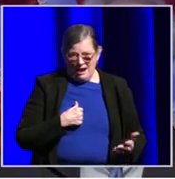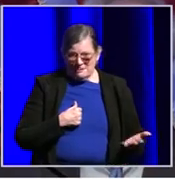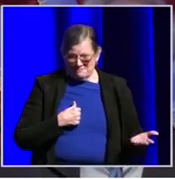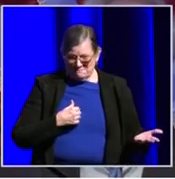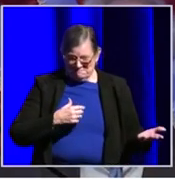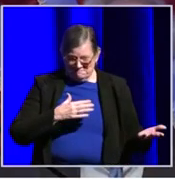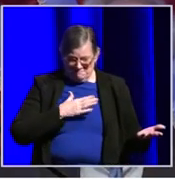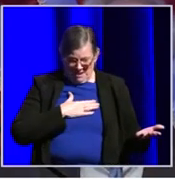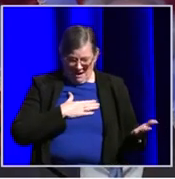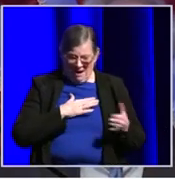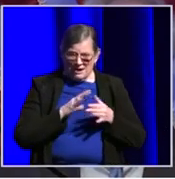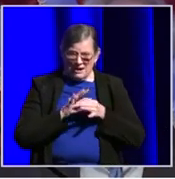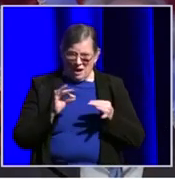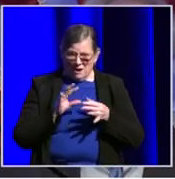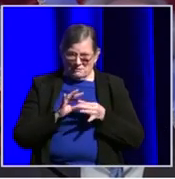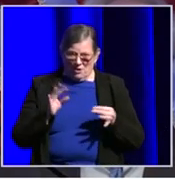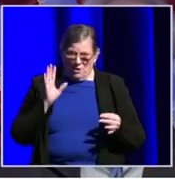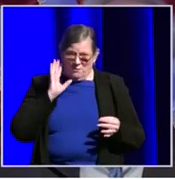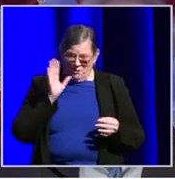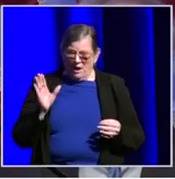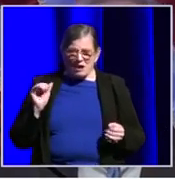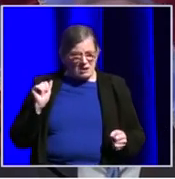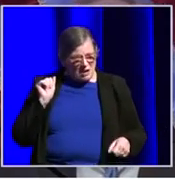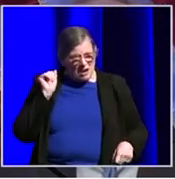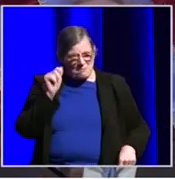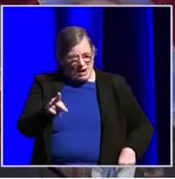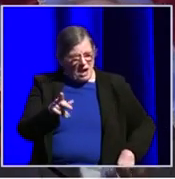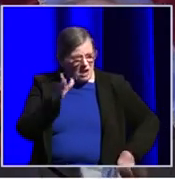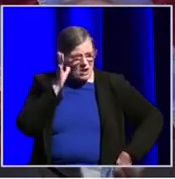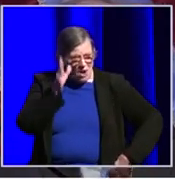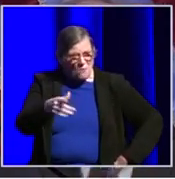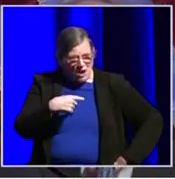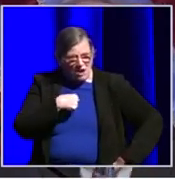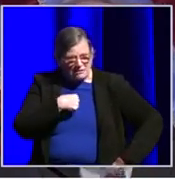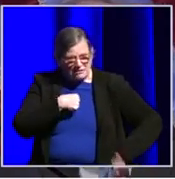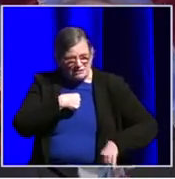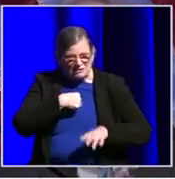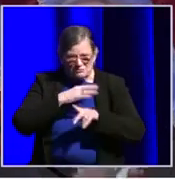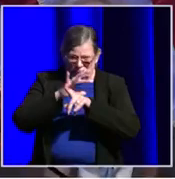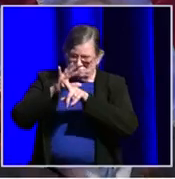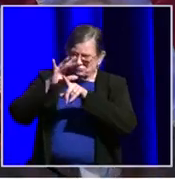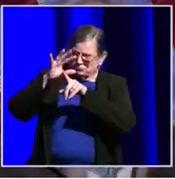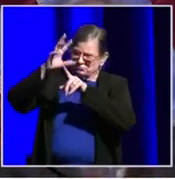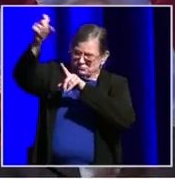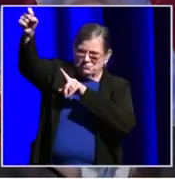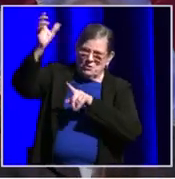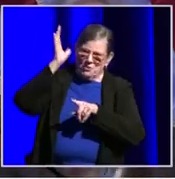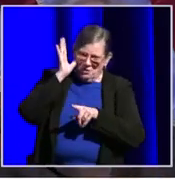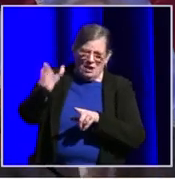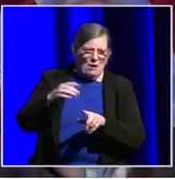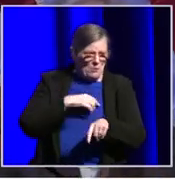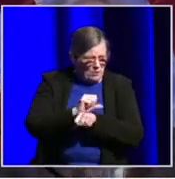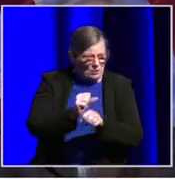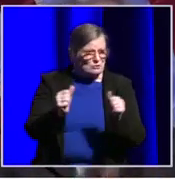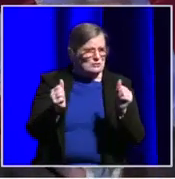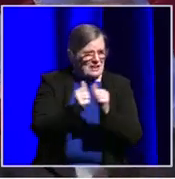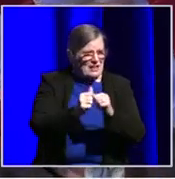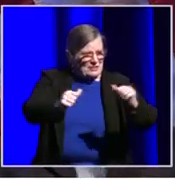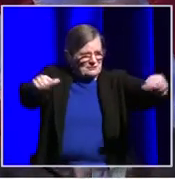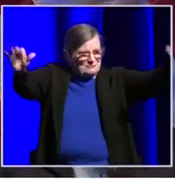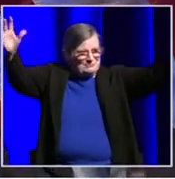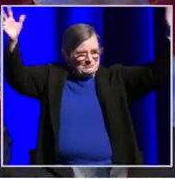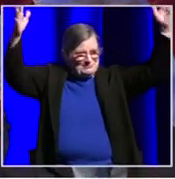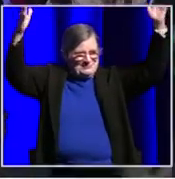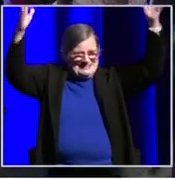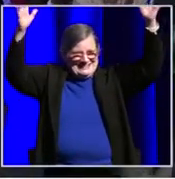we will come back. We will win, and we will do it together. Thank you, DC. God bless you